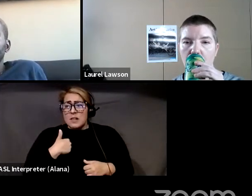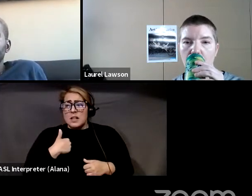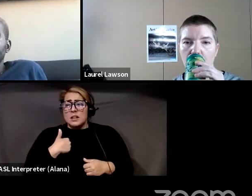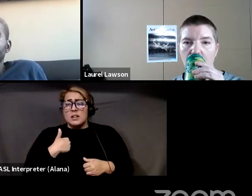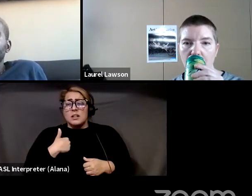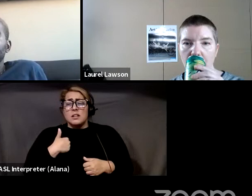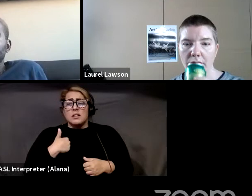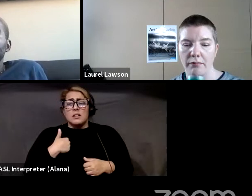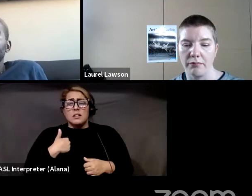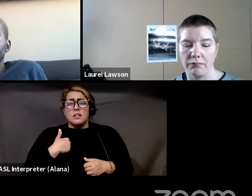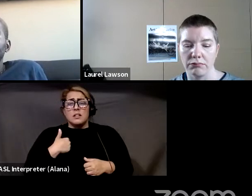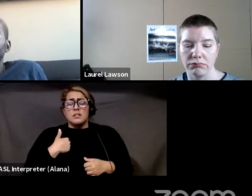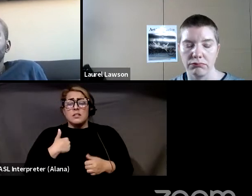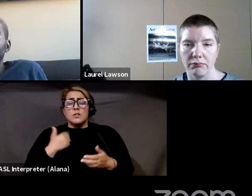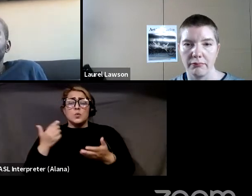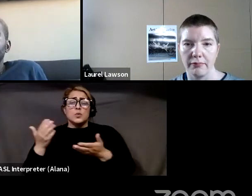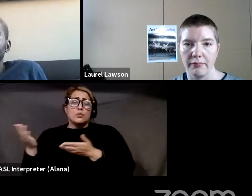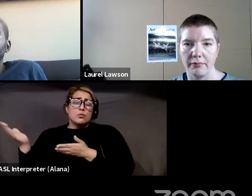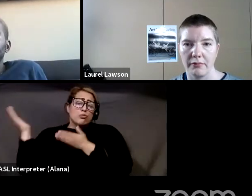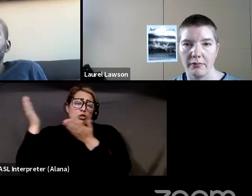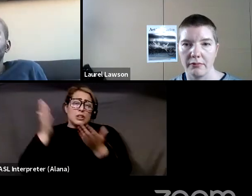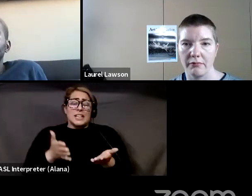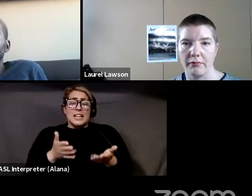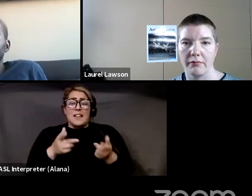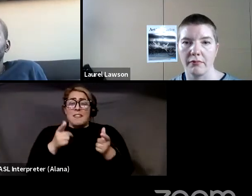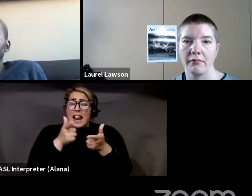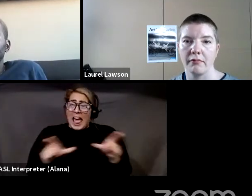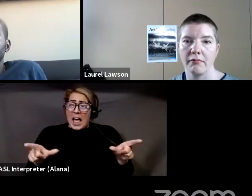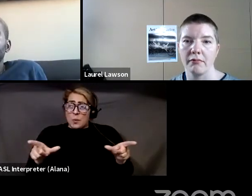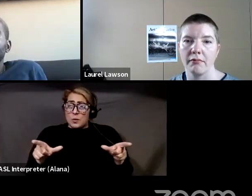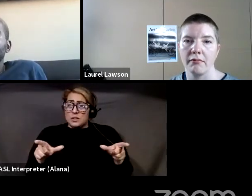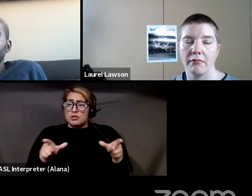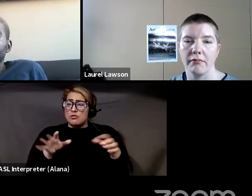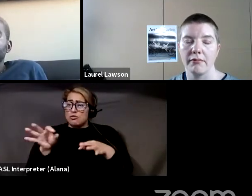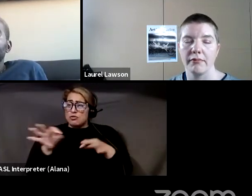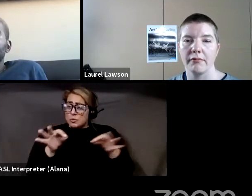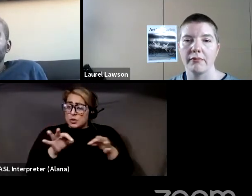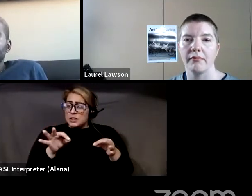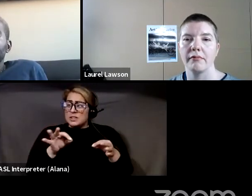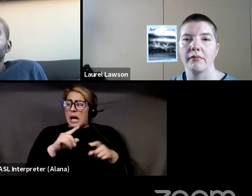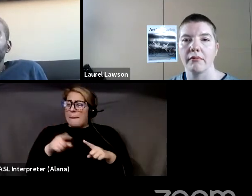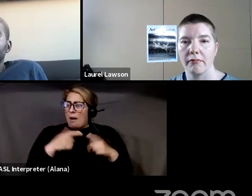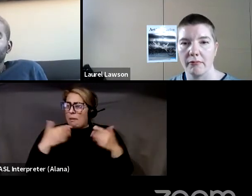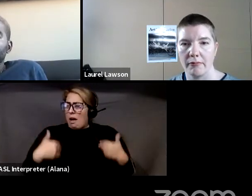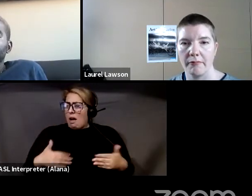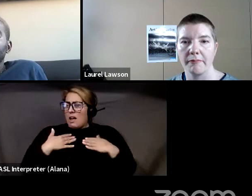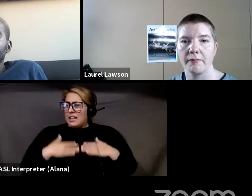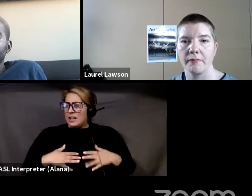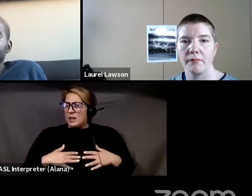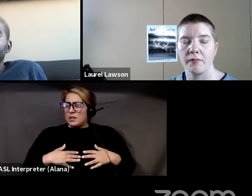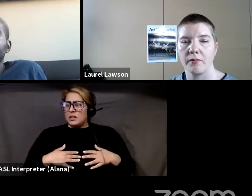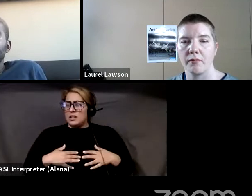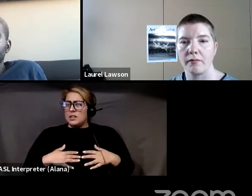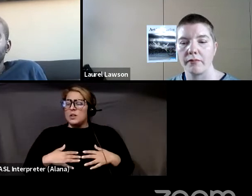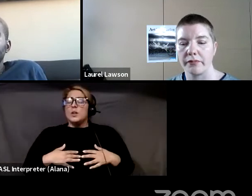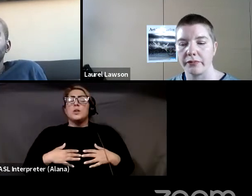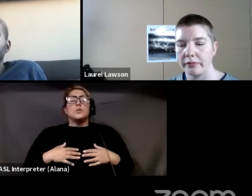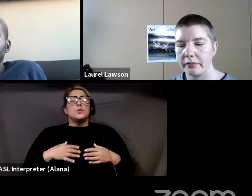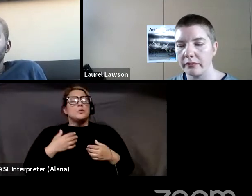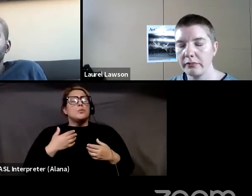bring the language of the descriptions to the body, right? To bring it closer,